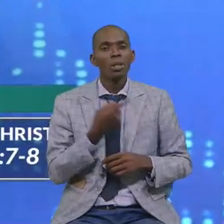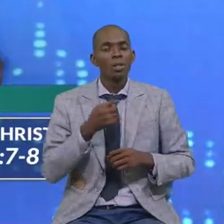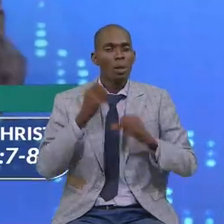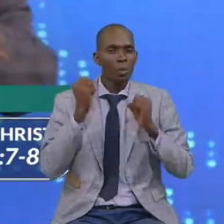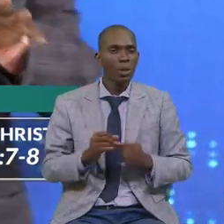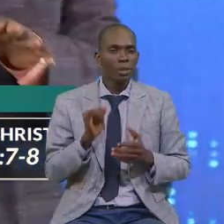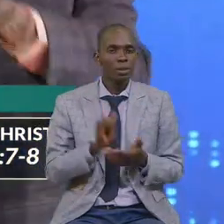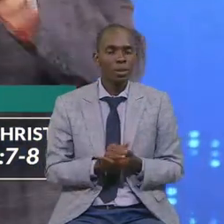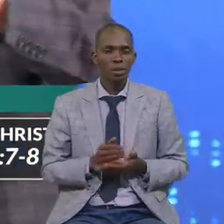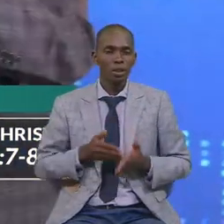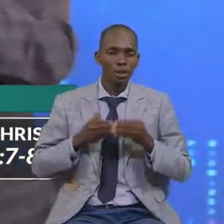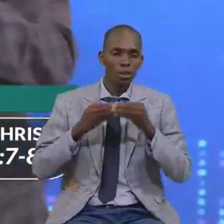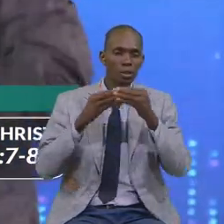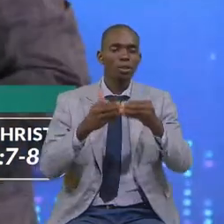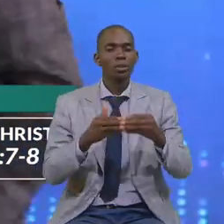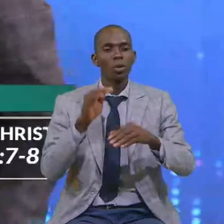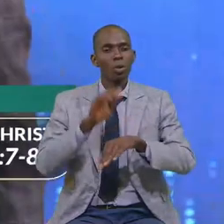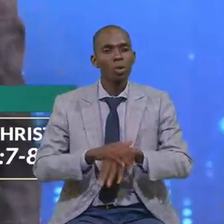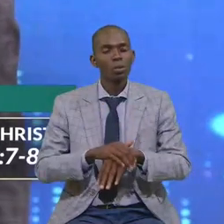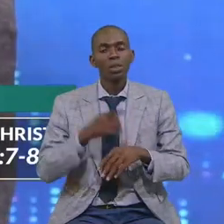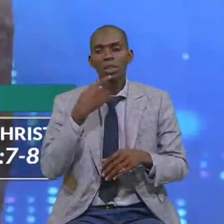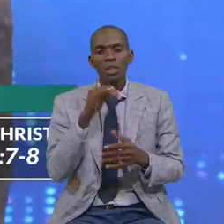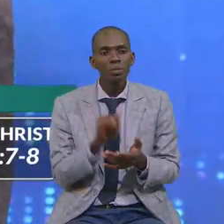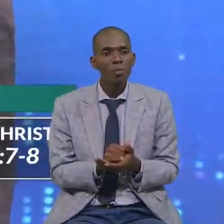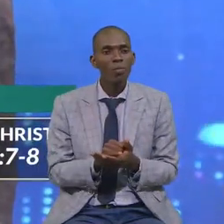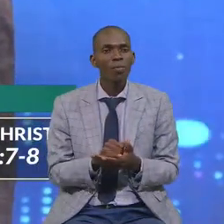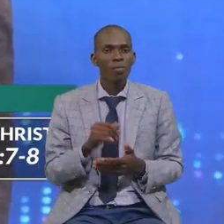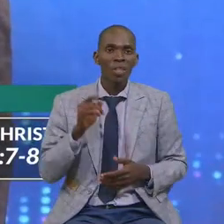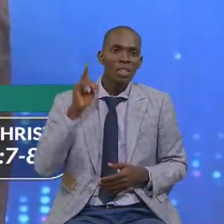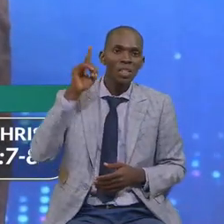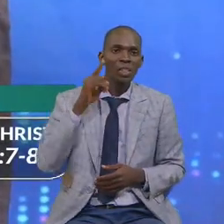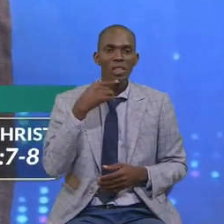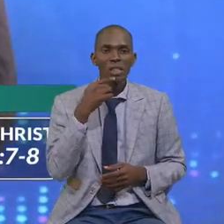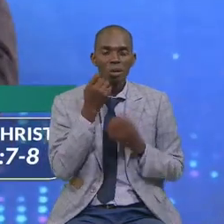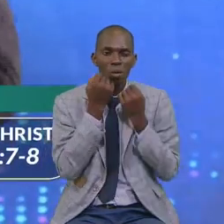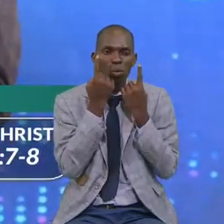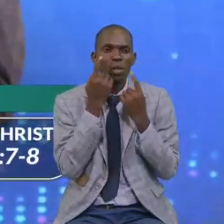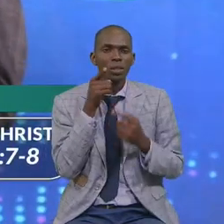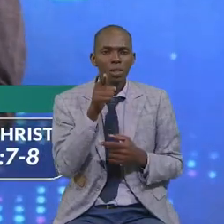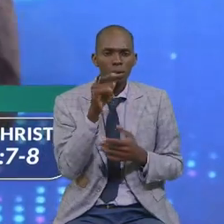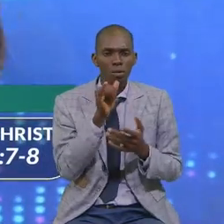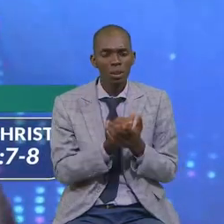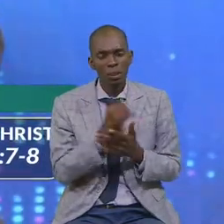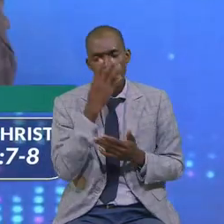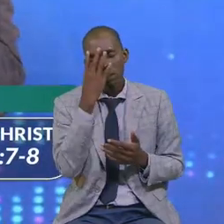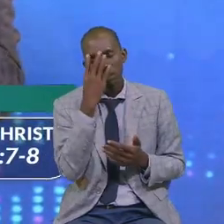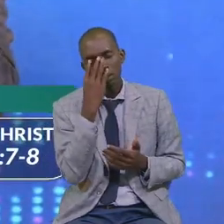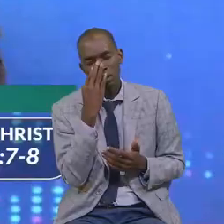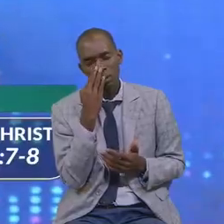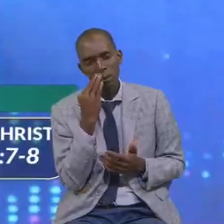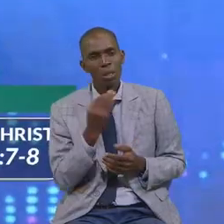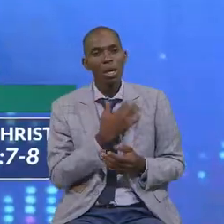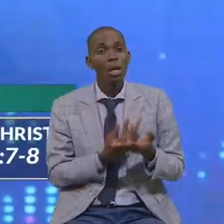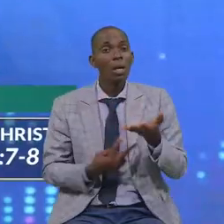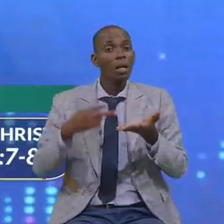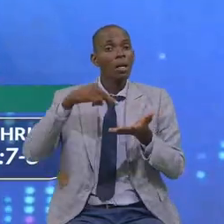on. Wherefore, he says, awake thou that sleepest, and